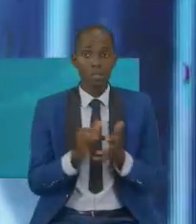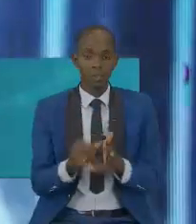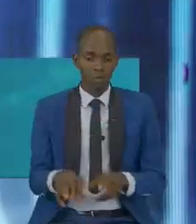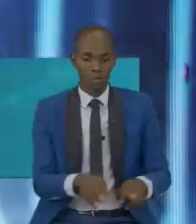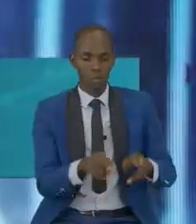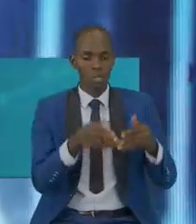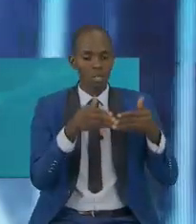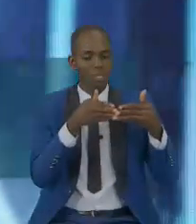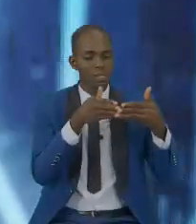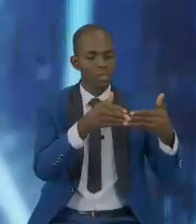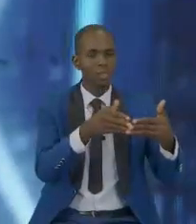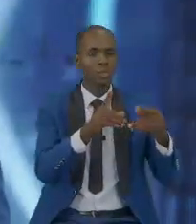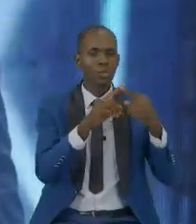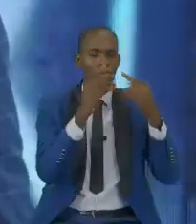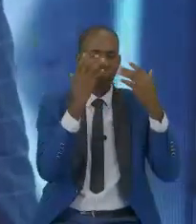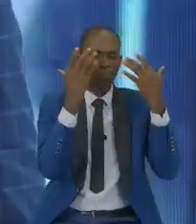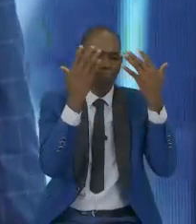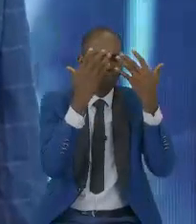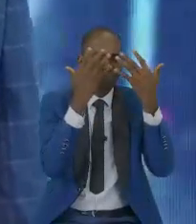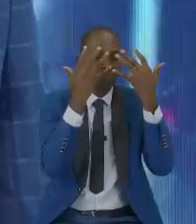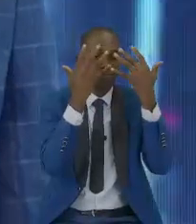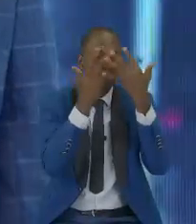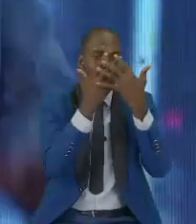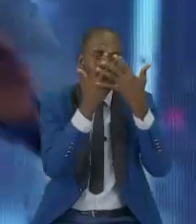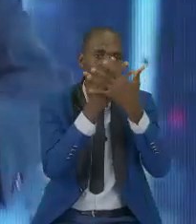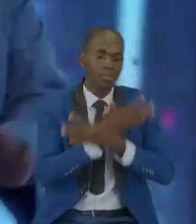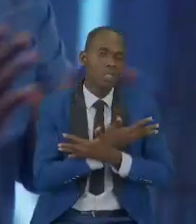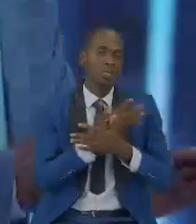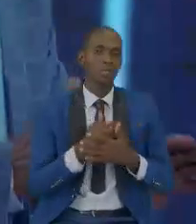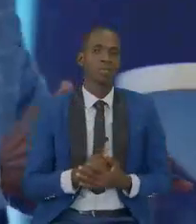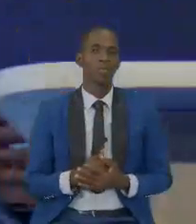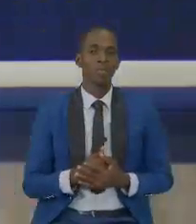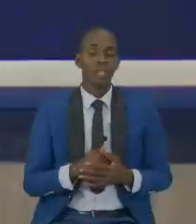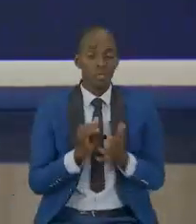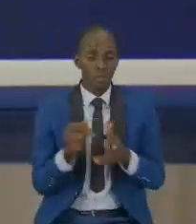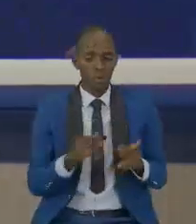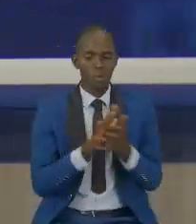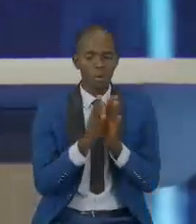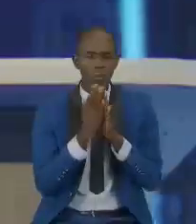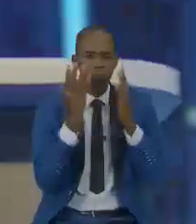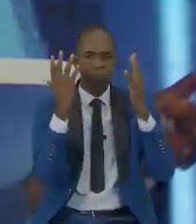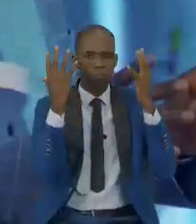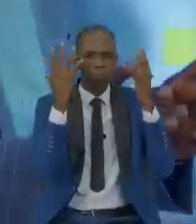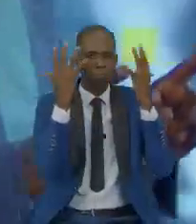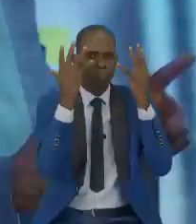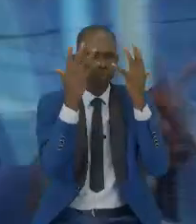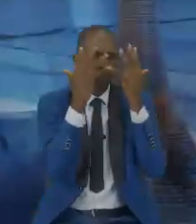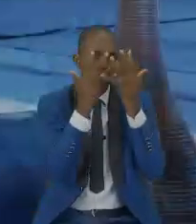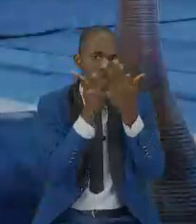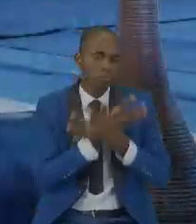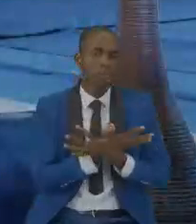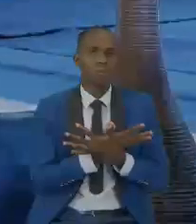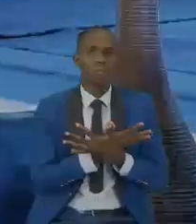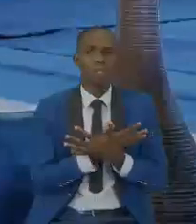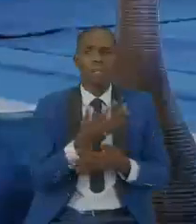to darkness, darkness, darkness. It's becoming darker and darker and darker, and